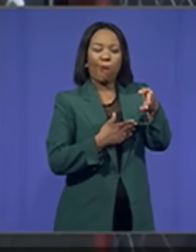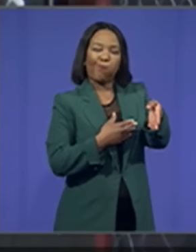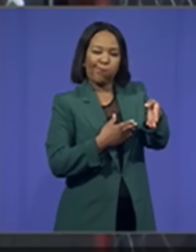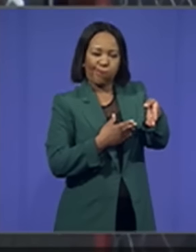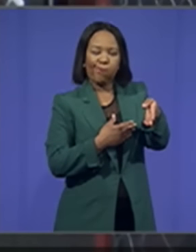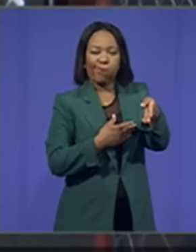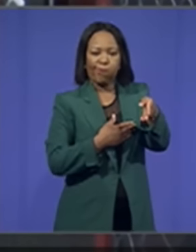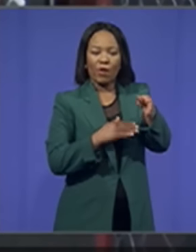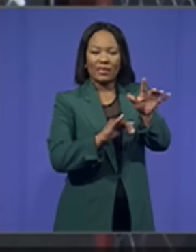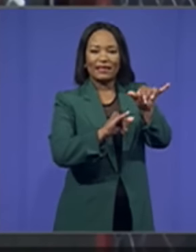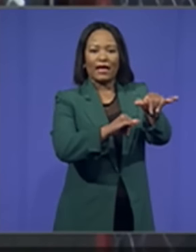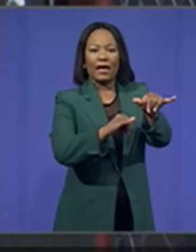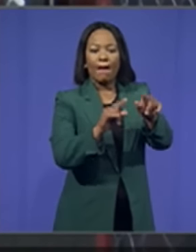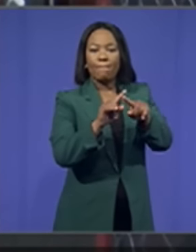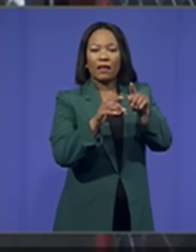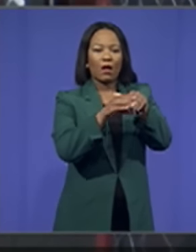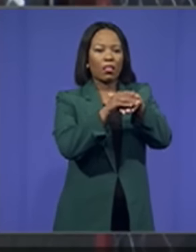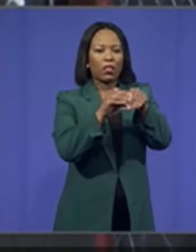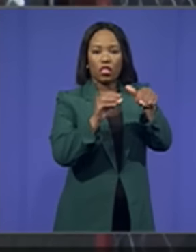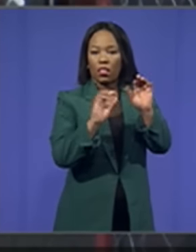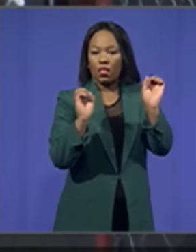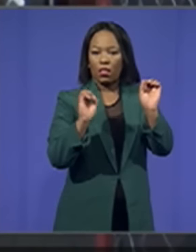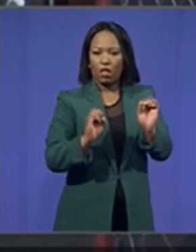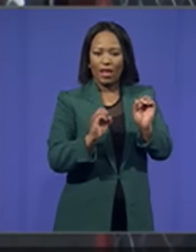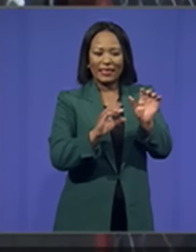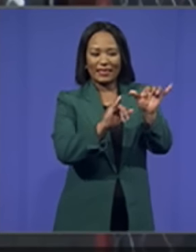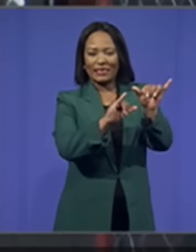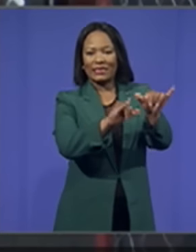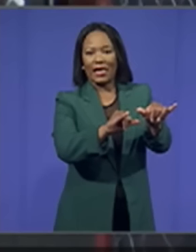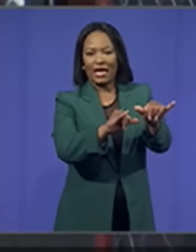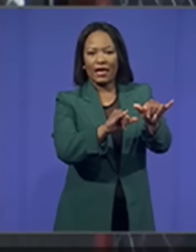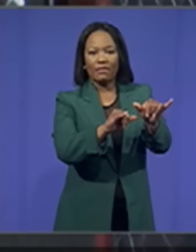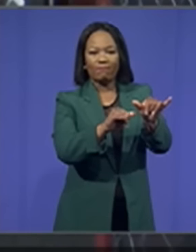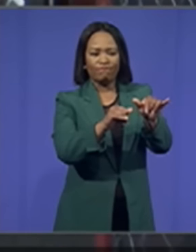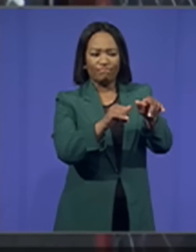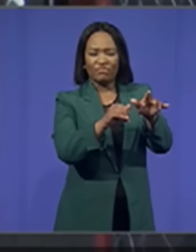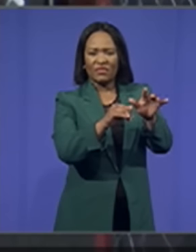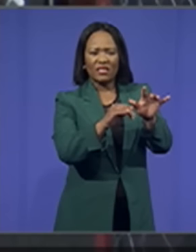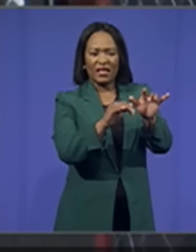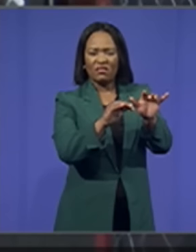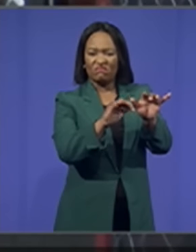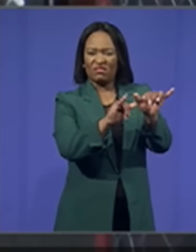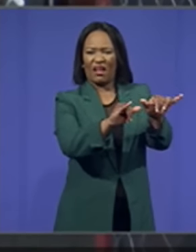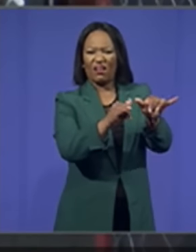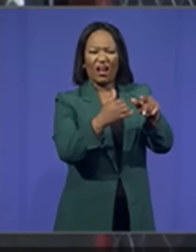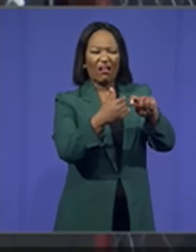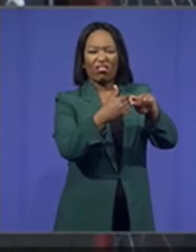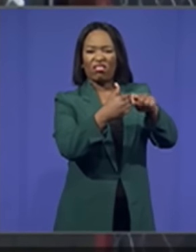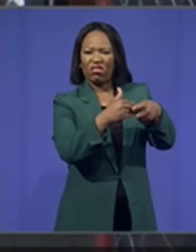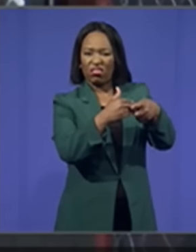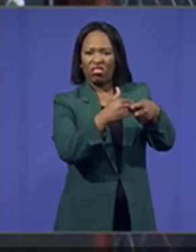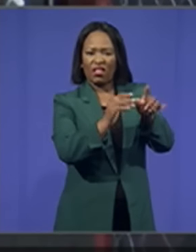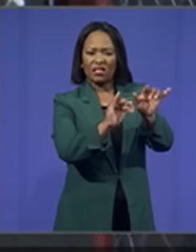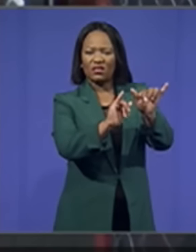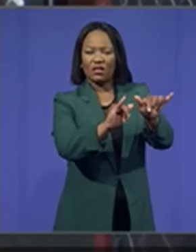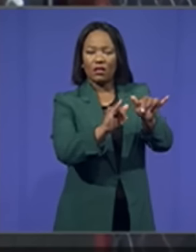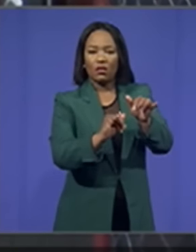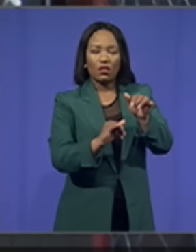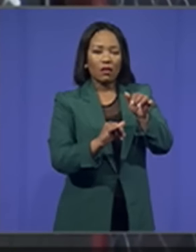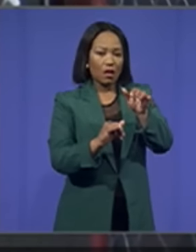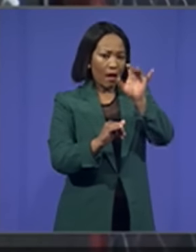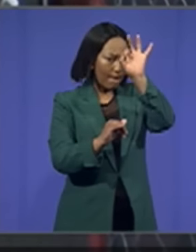empa eo ne ba sa etse ko tswa ka ra sebaka seo sa le ba dula ba kwalletswe, mme ba ile ba nkuwa ke maponesa a tsamaya le